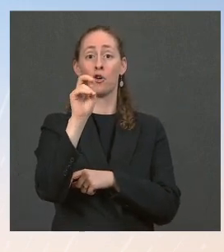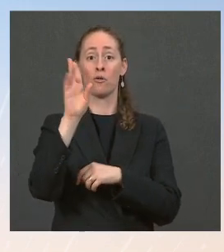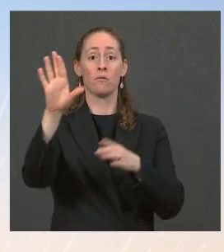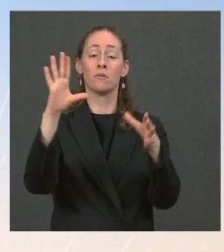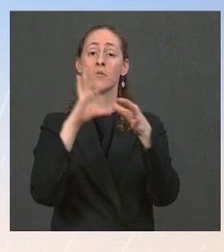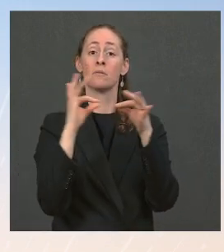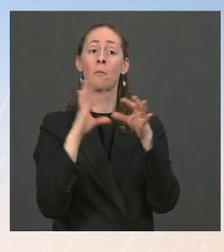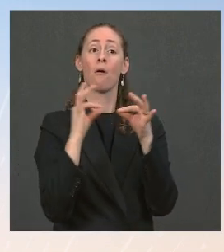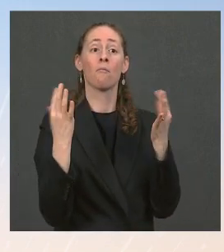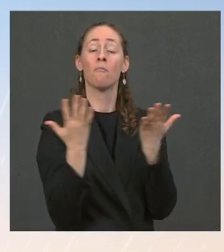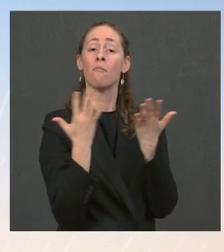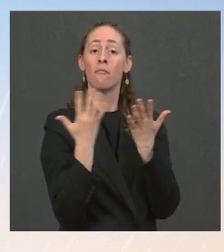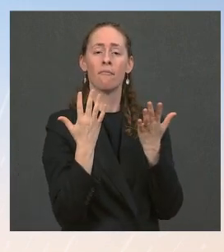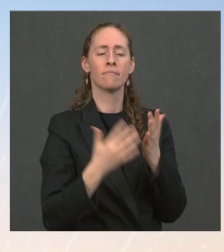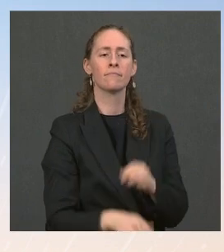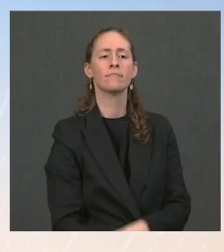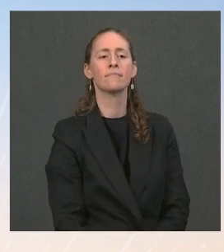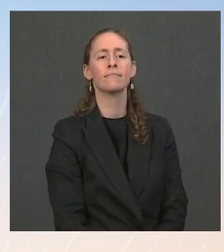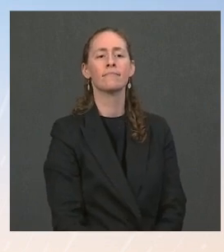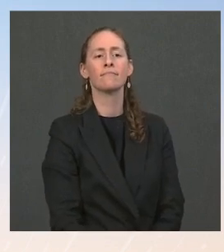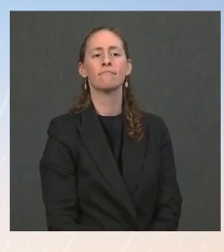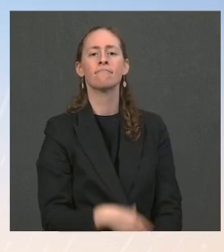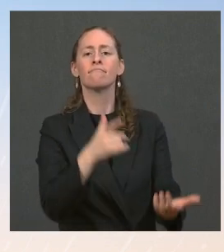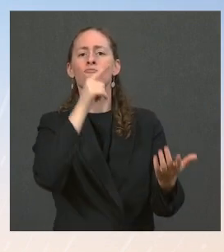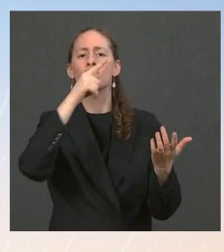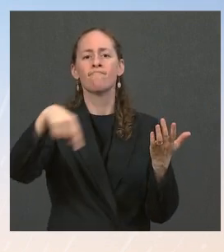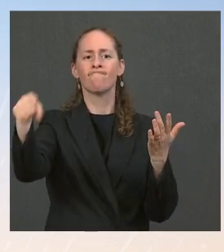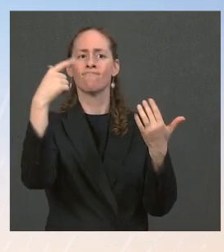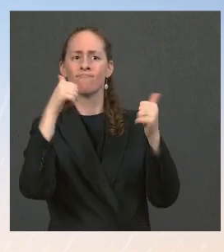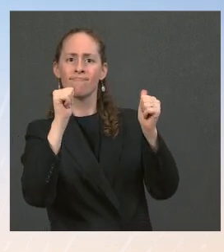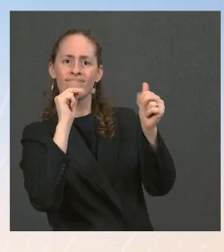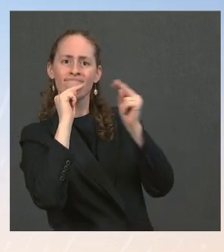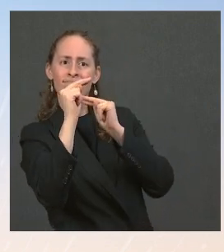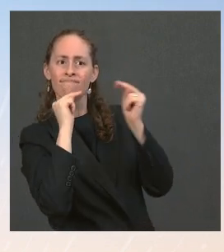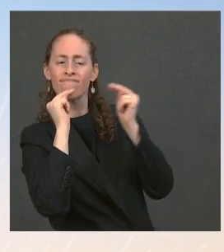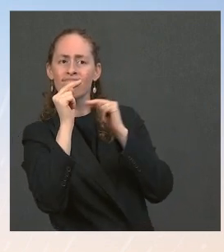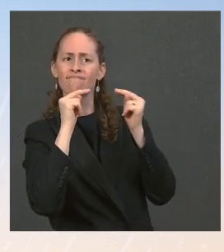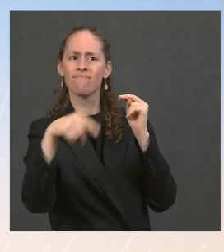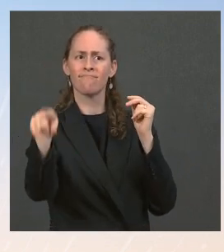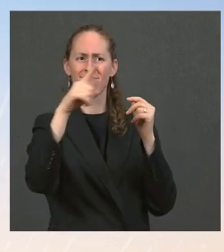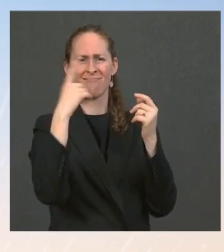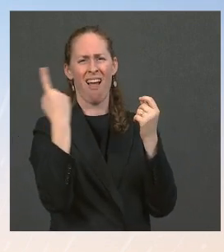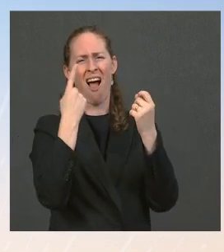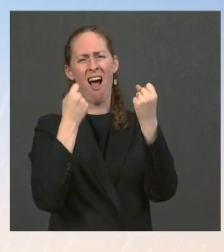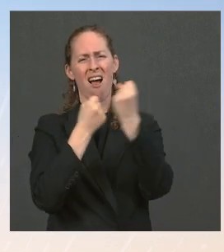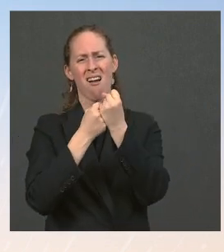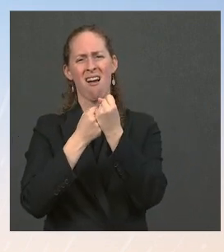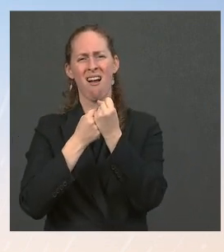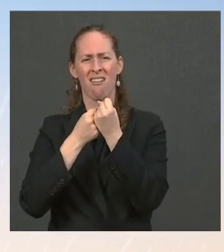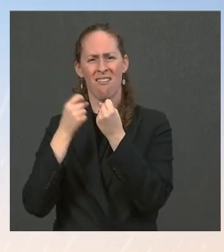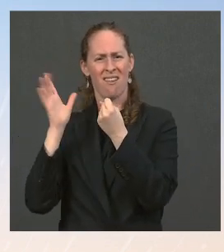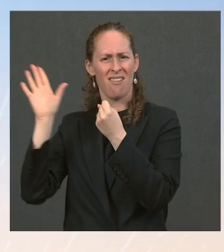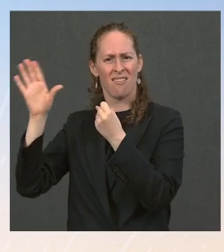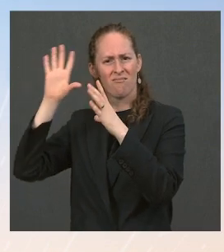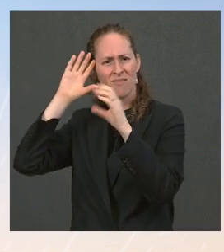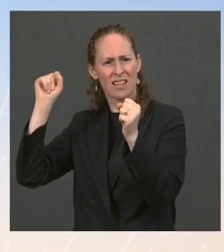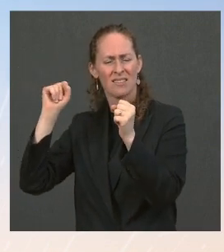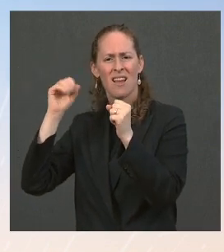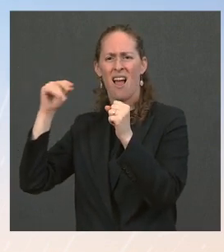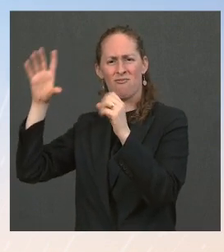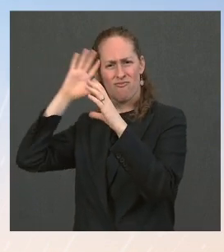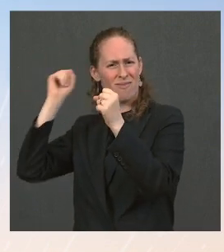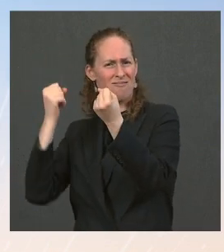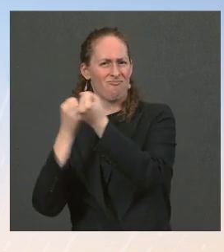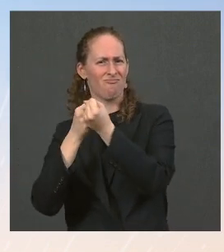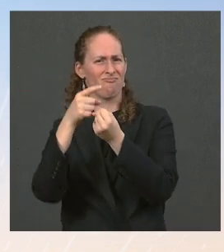comments of the negotiators, they've been clear about the support of this administration. As these negotiators were attempting to come